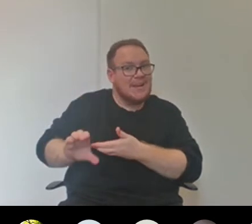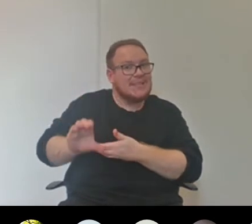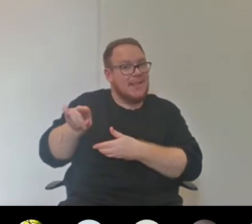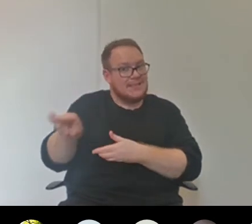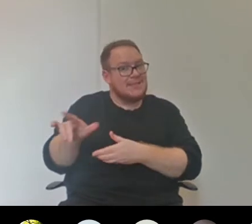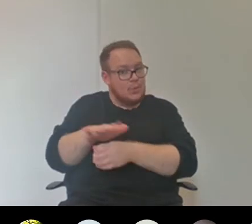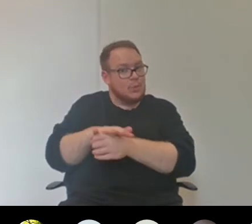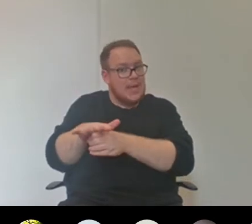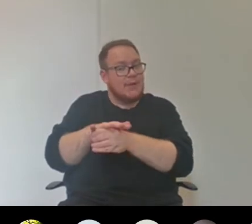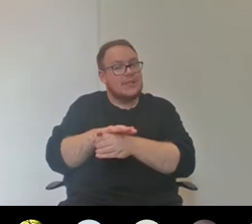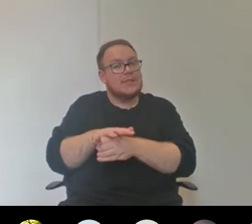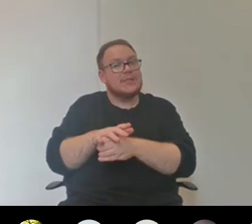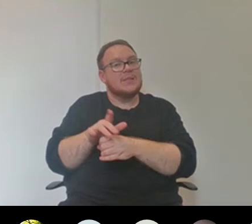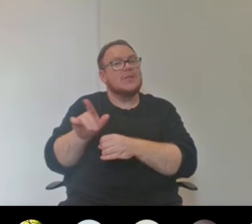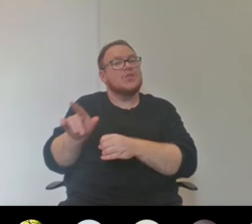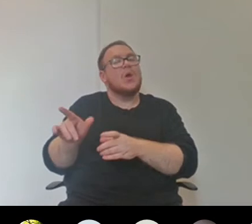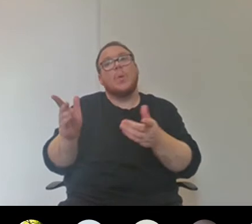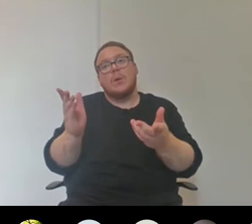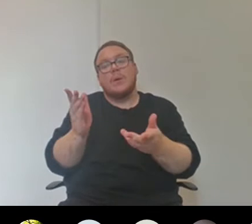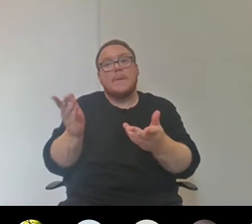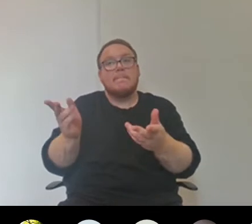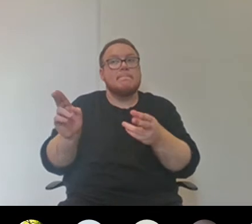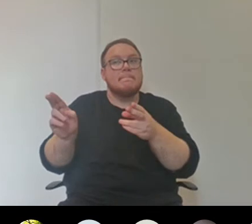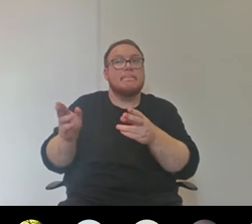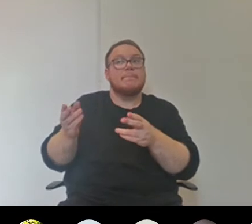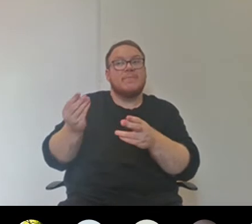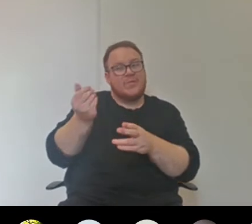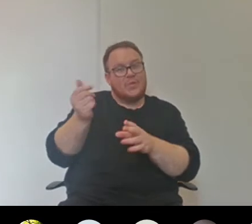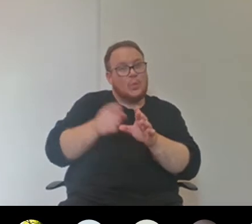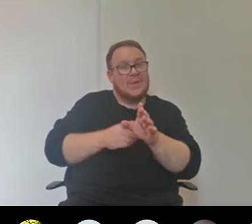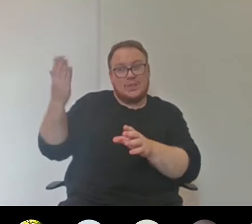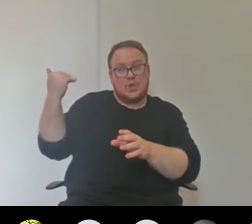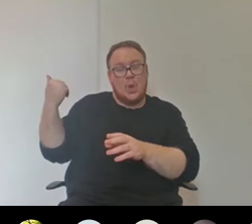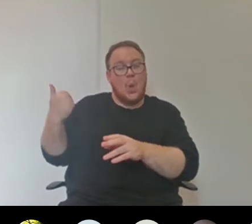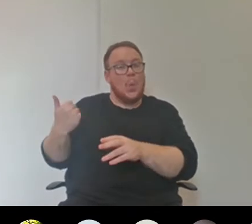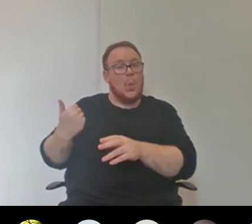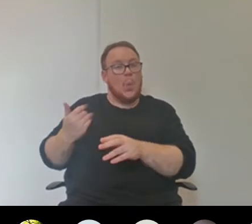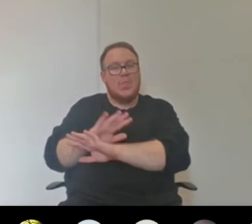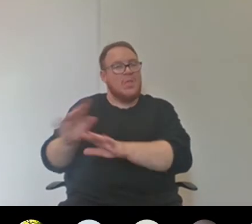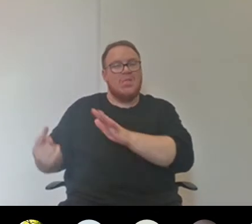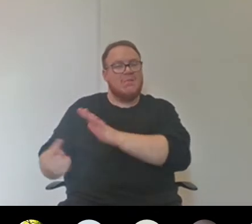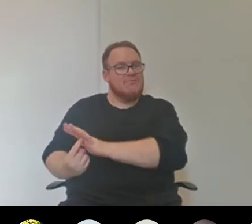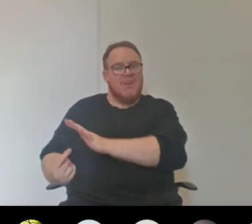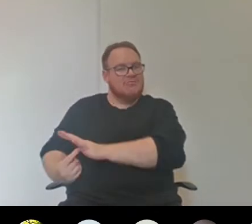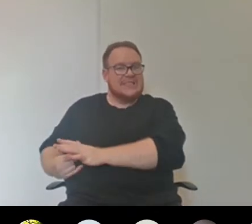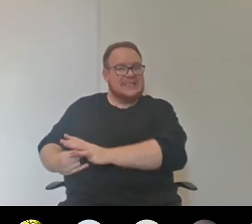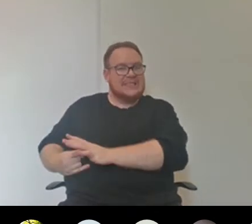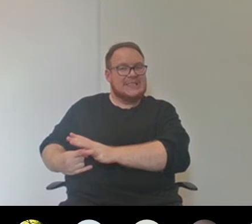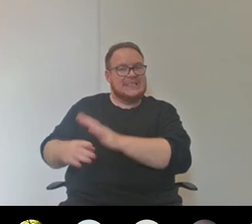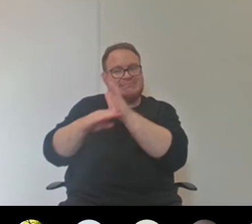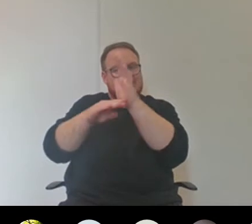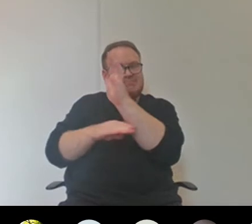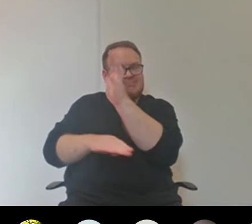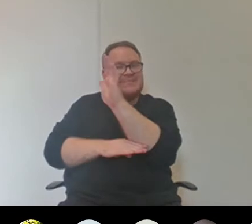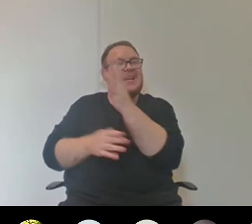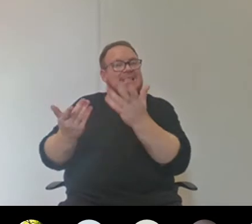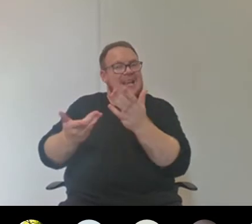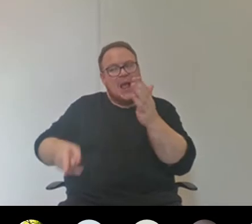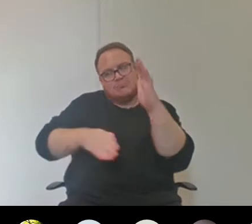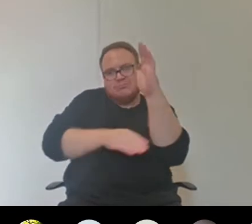they've been less of a priority some years ago. They're very much at the top of the list of priorities now. And I think, as you've probably